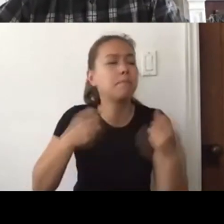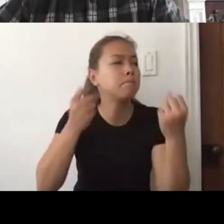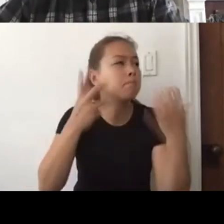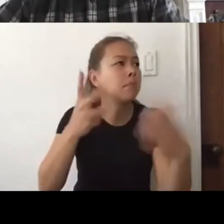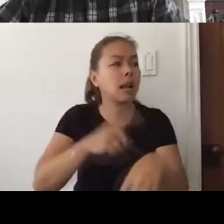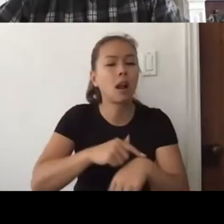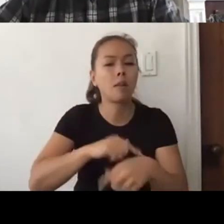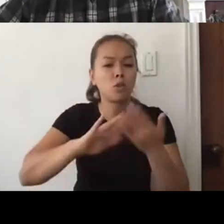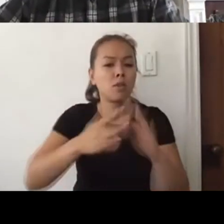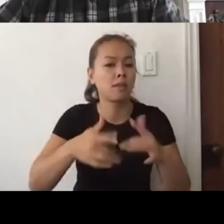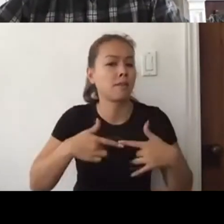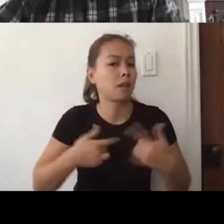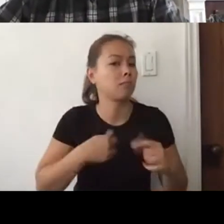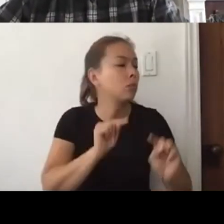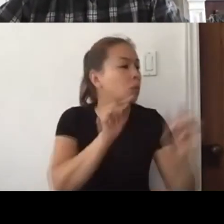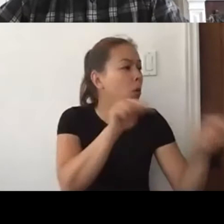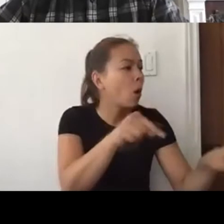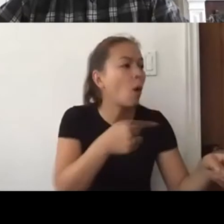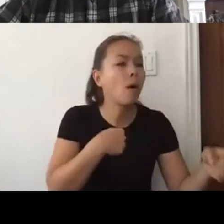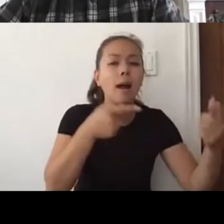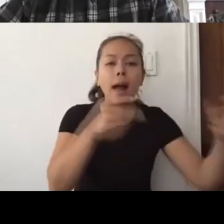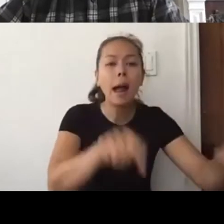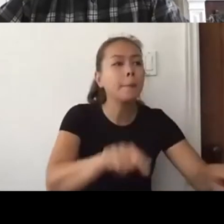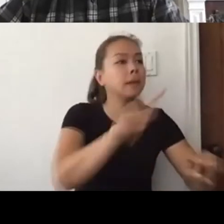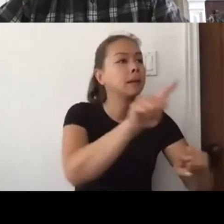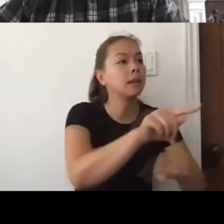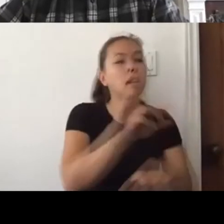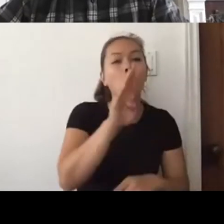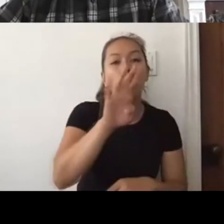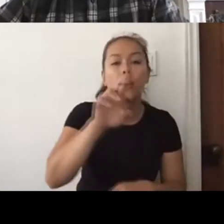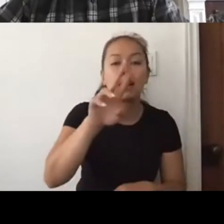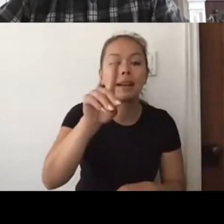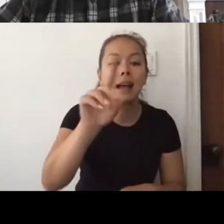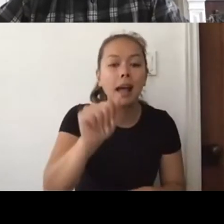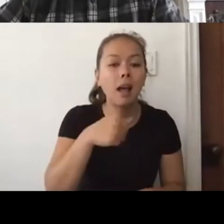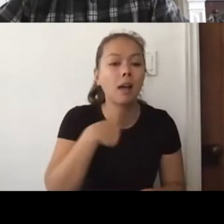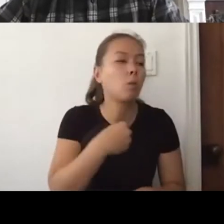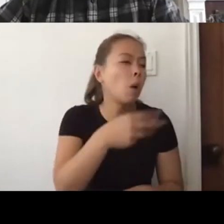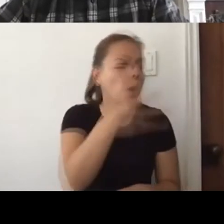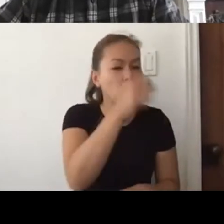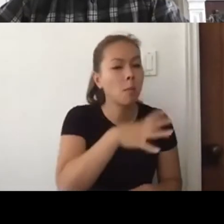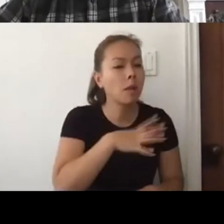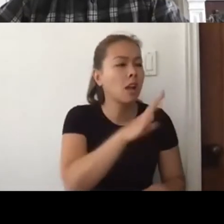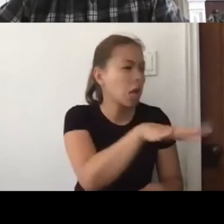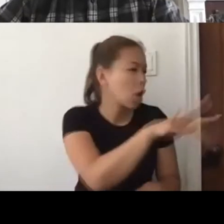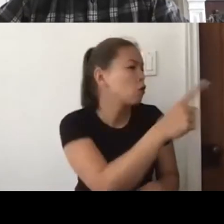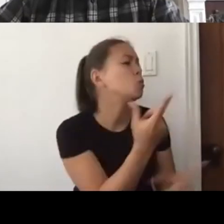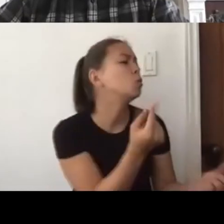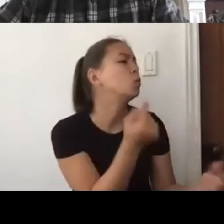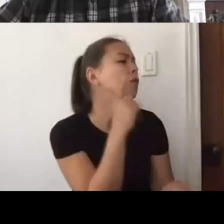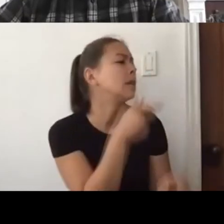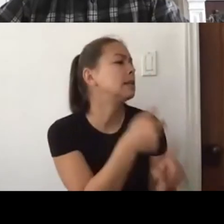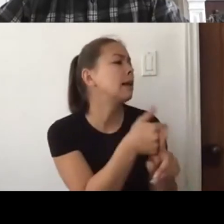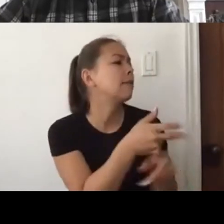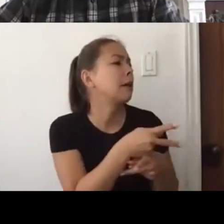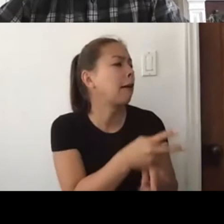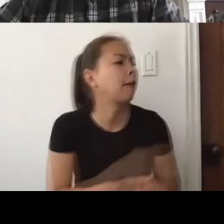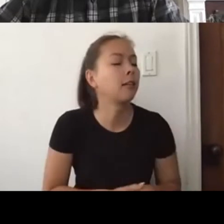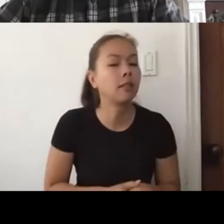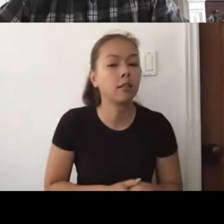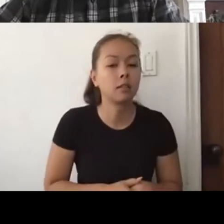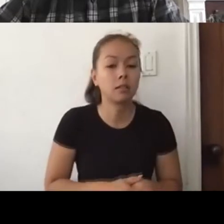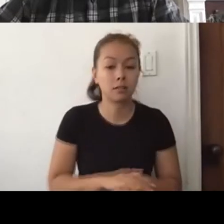is sometimes the reason for our experiences of oppression or not able to take care of ourselves. None of that